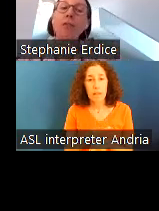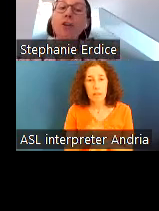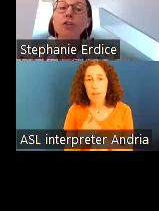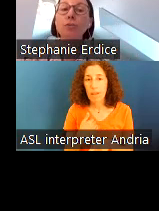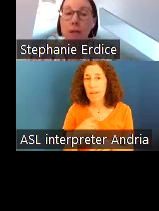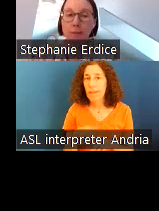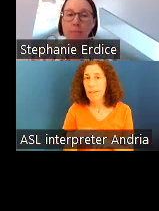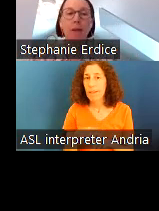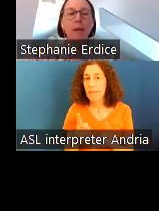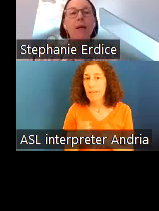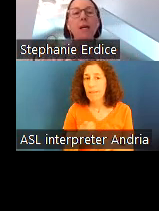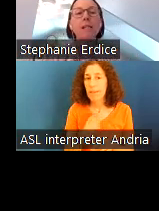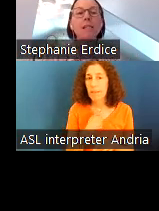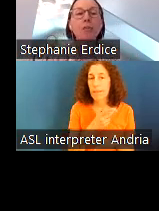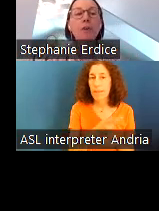and self-soothing.